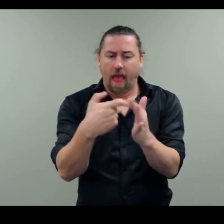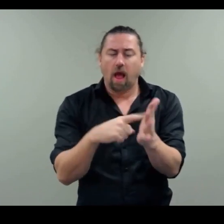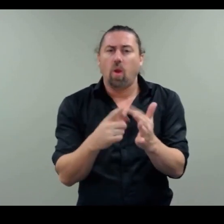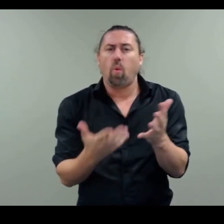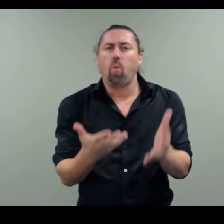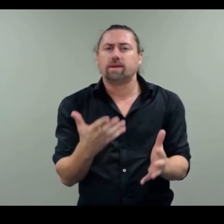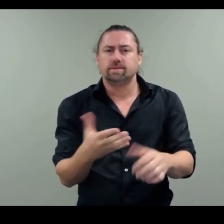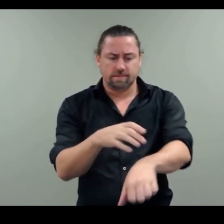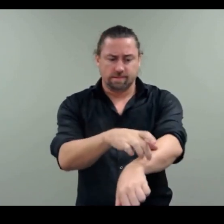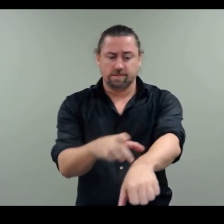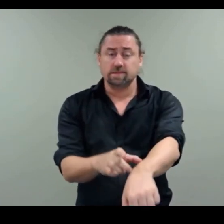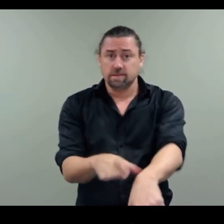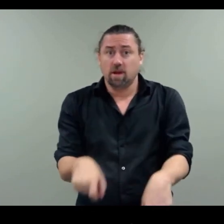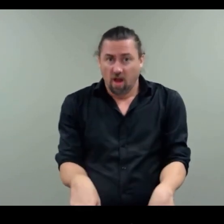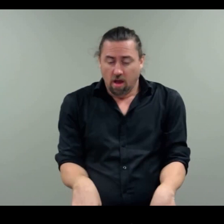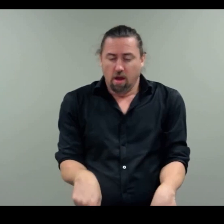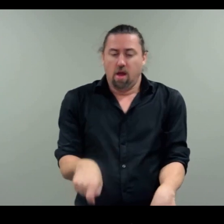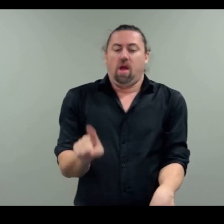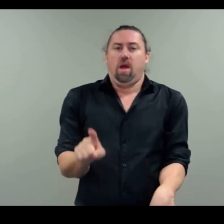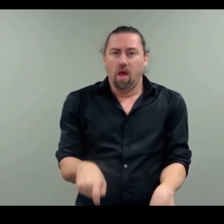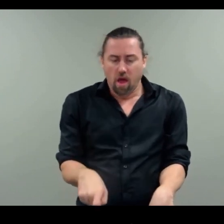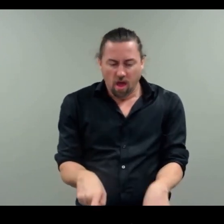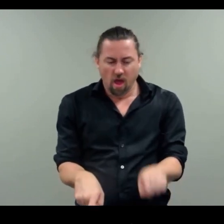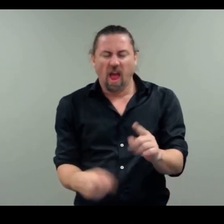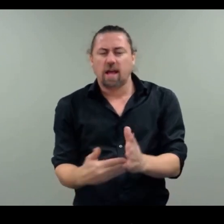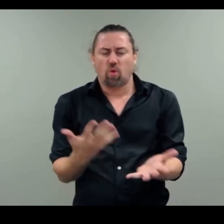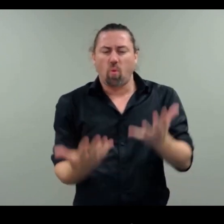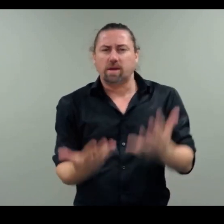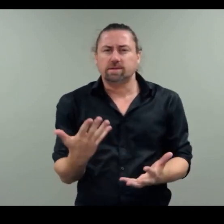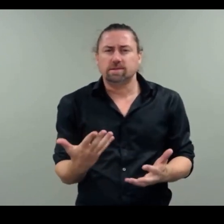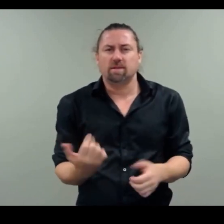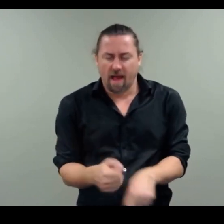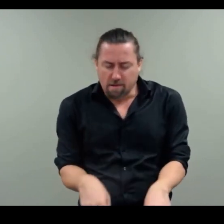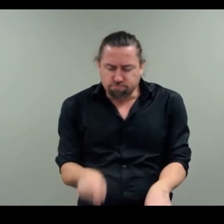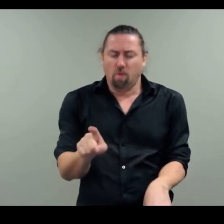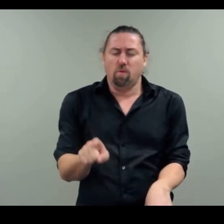increase the amount of resistance that your leg has to kick up each repetition.